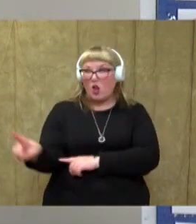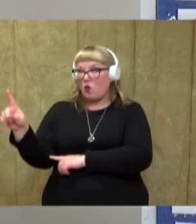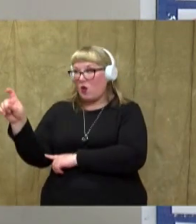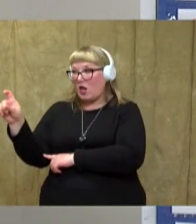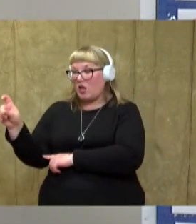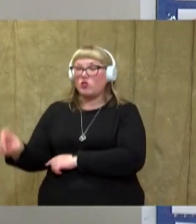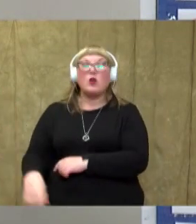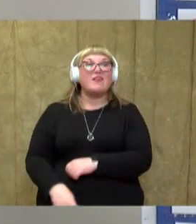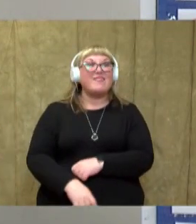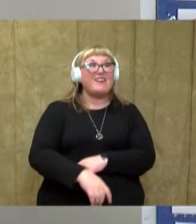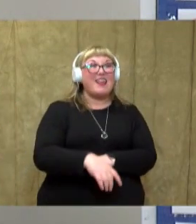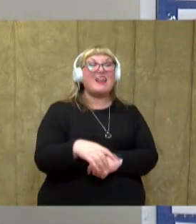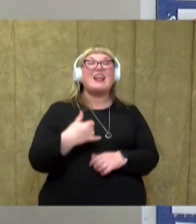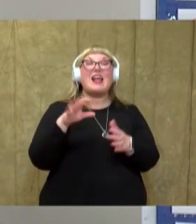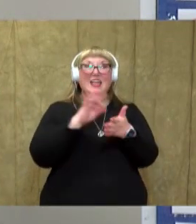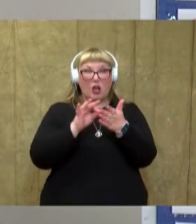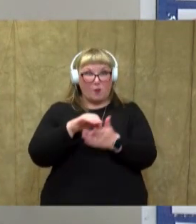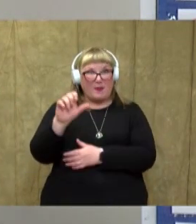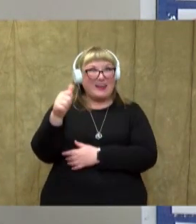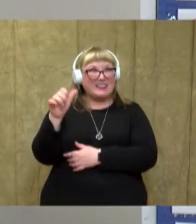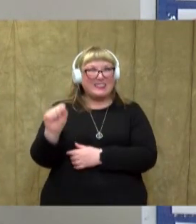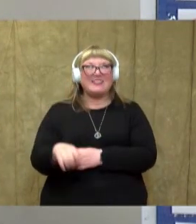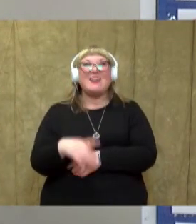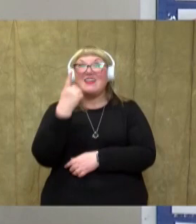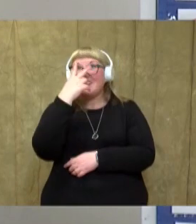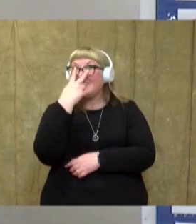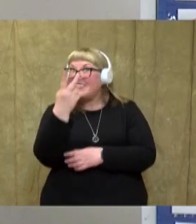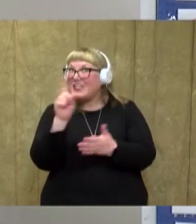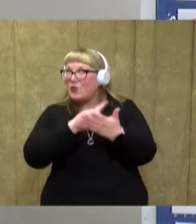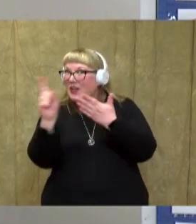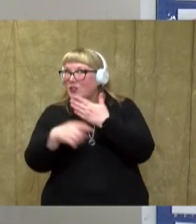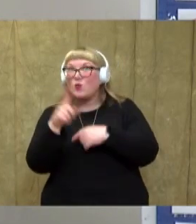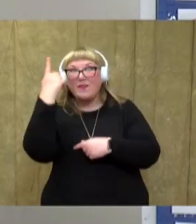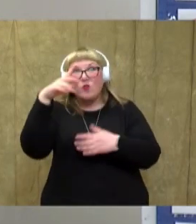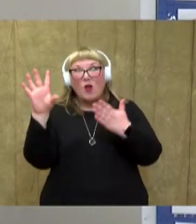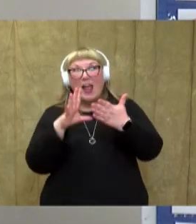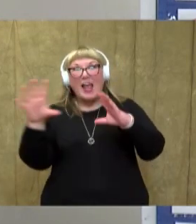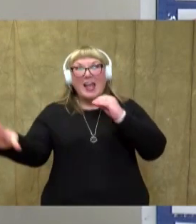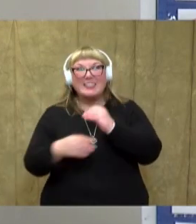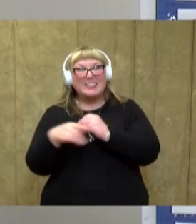by ones and by tens. And I will see you next week for some addition.